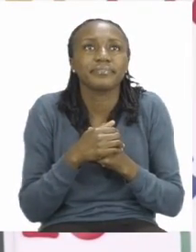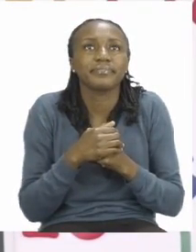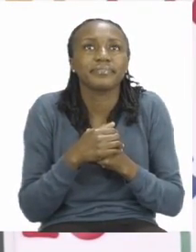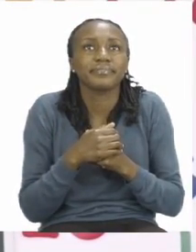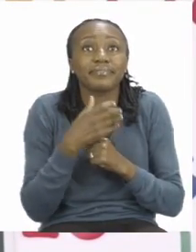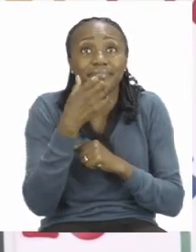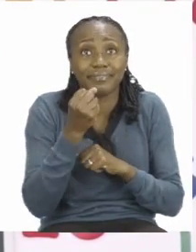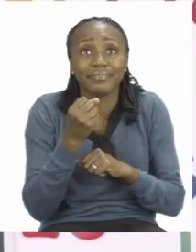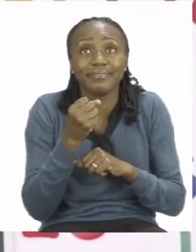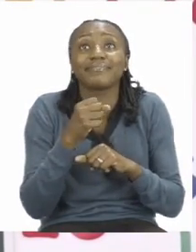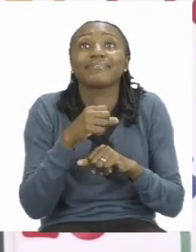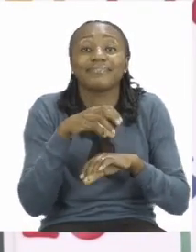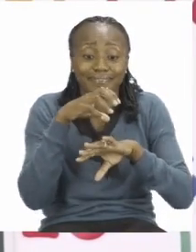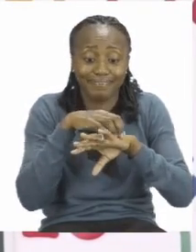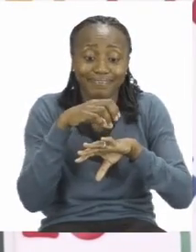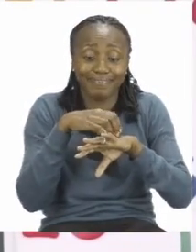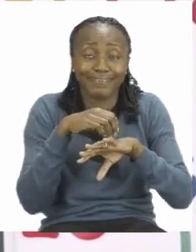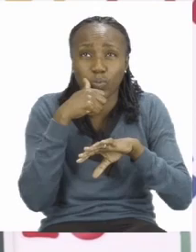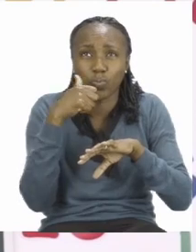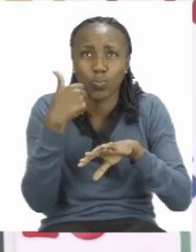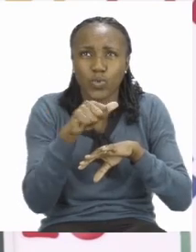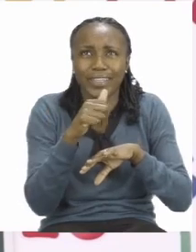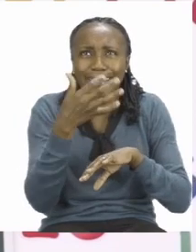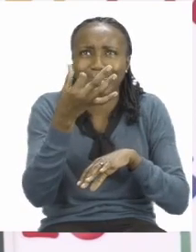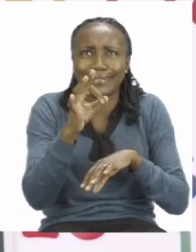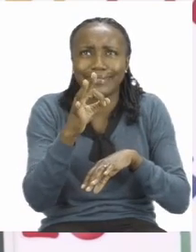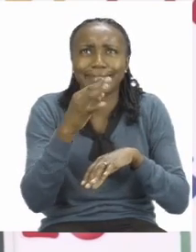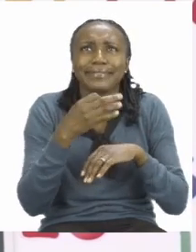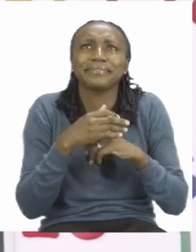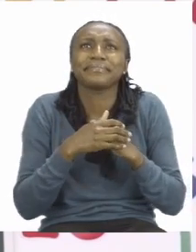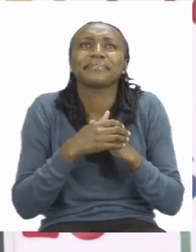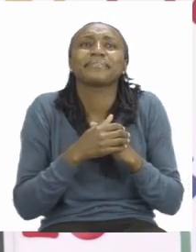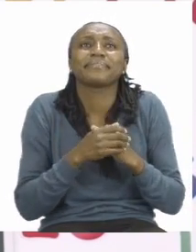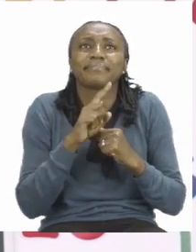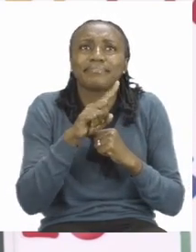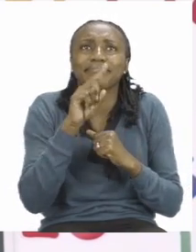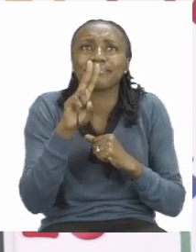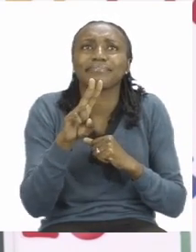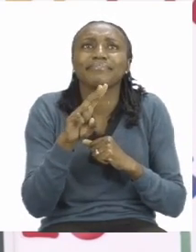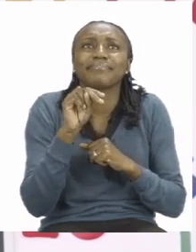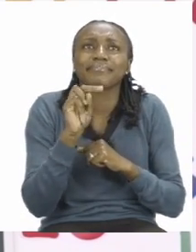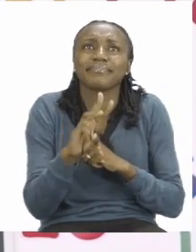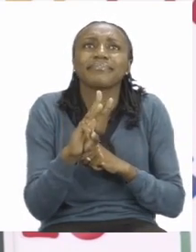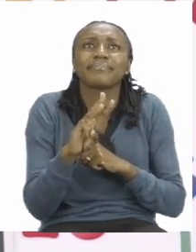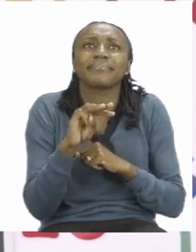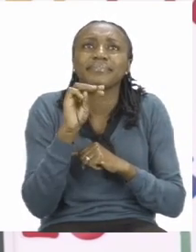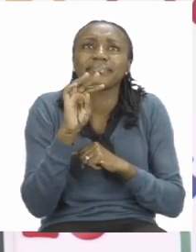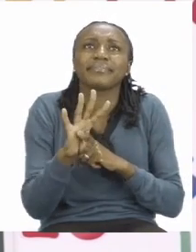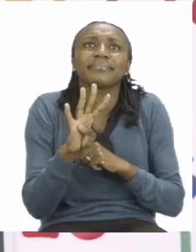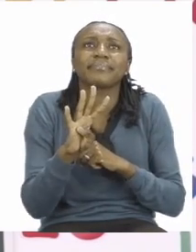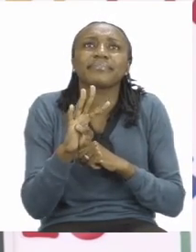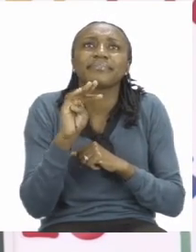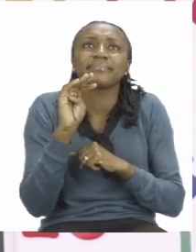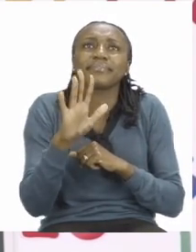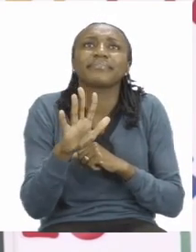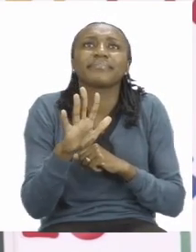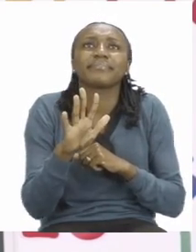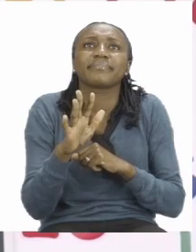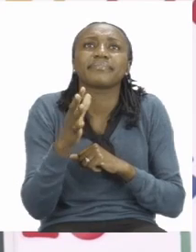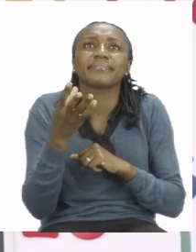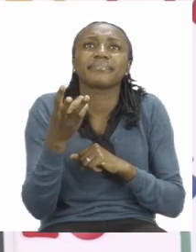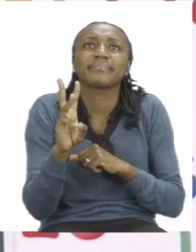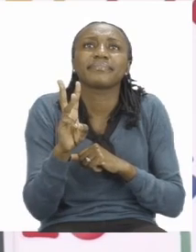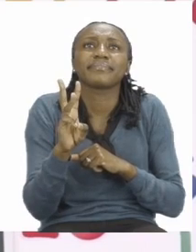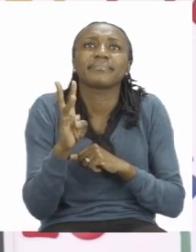have 9 delicious cupcakes. Let's count them. 1, 2, 3, 4,